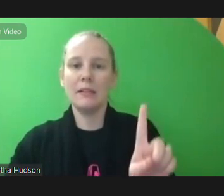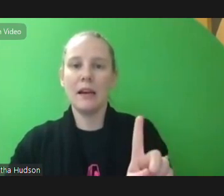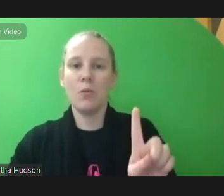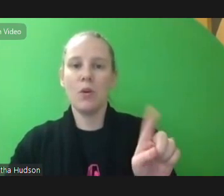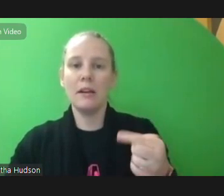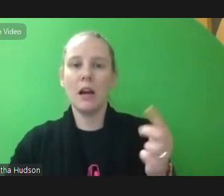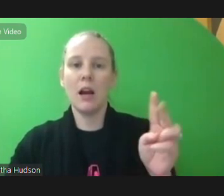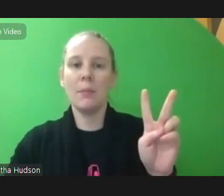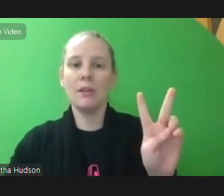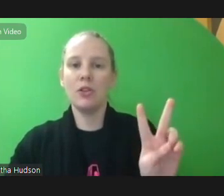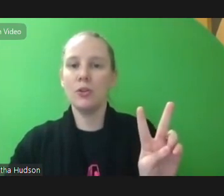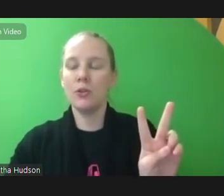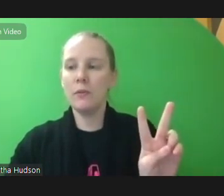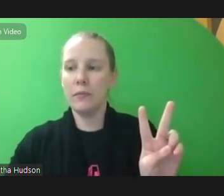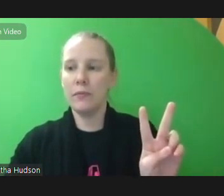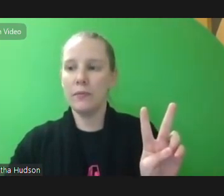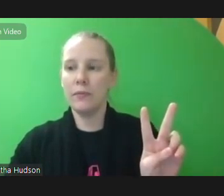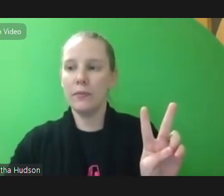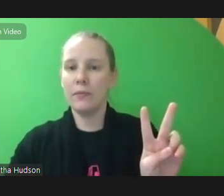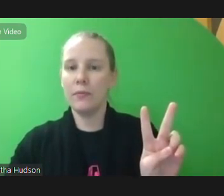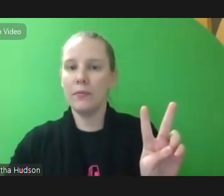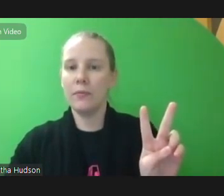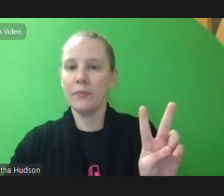B is at 1 comma 2.